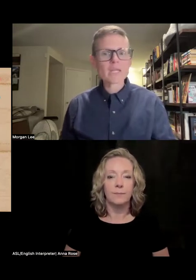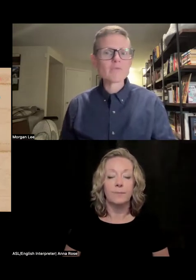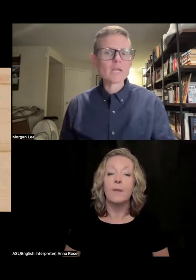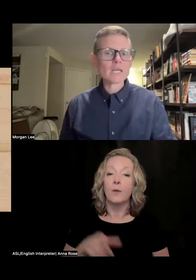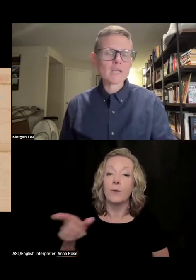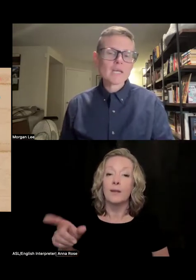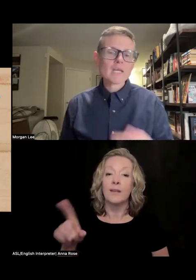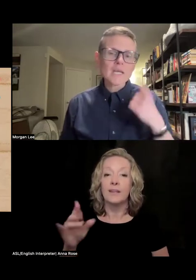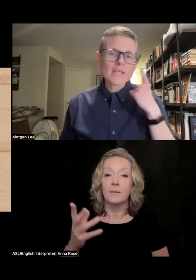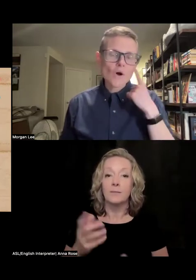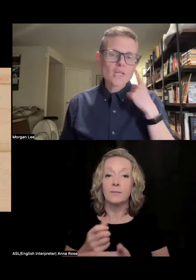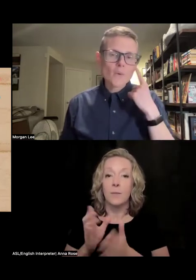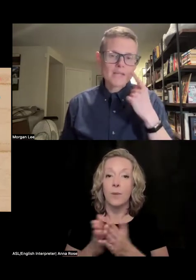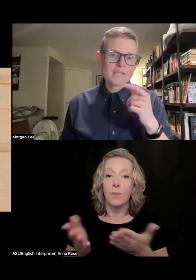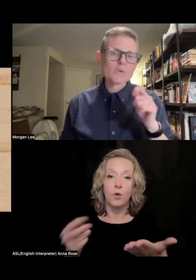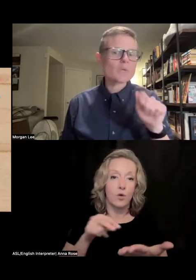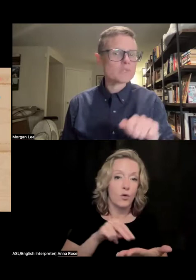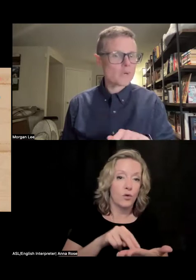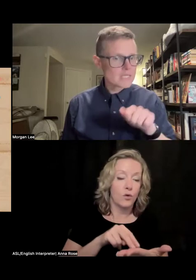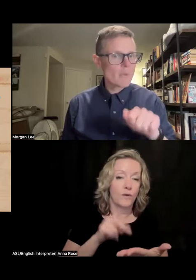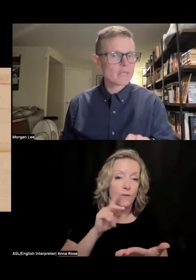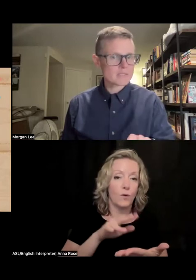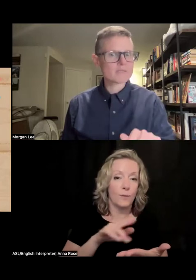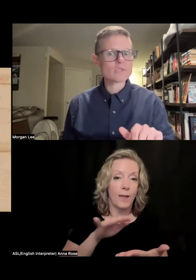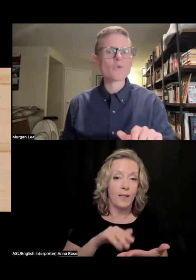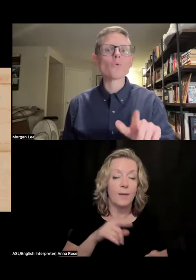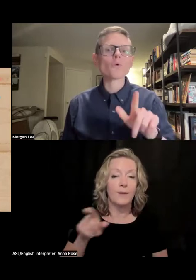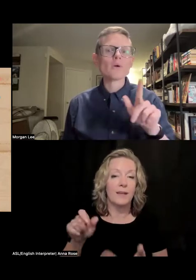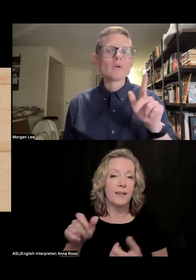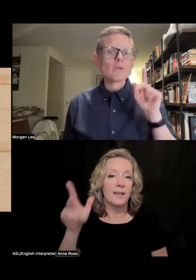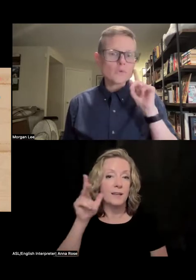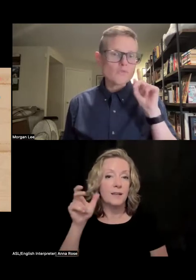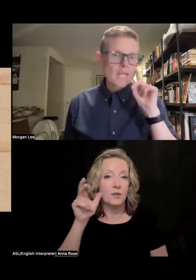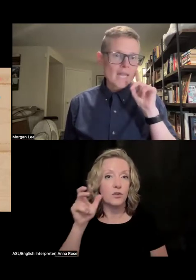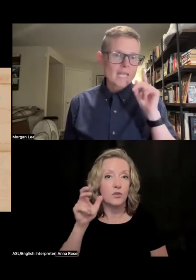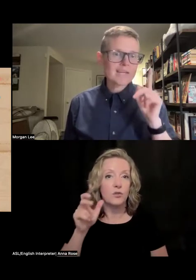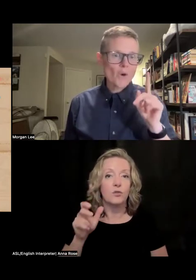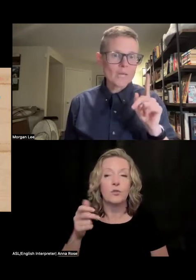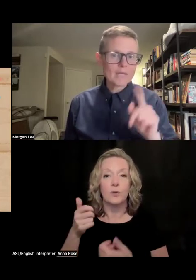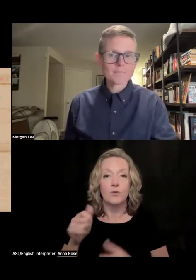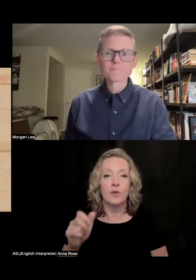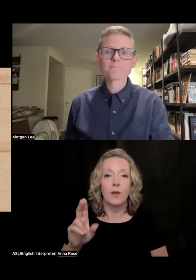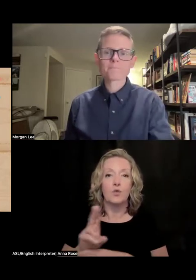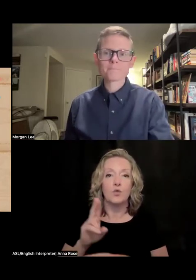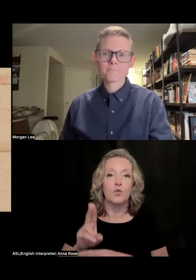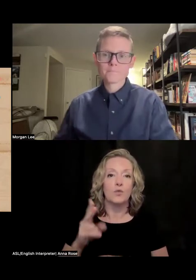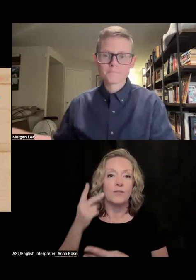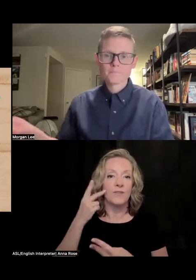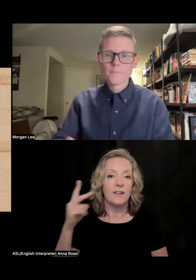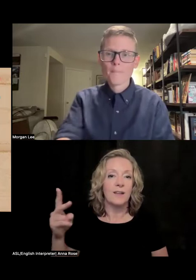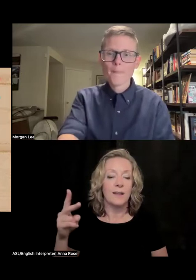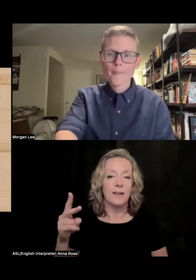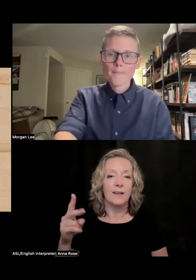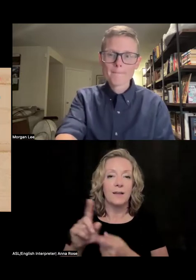but he has audio access, so he was doing his best to use phonetic encoding.